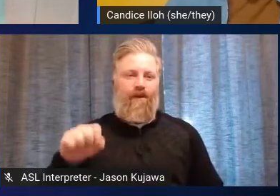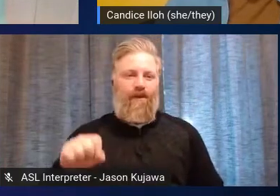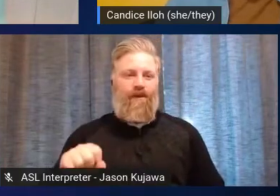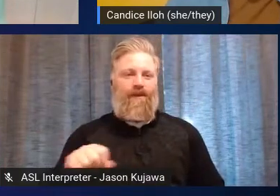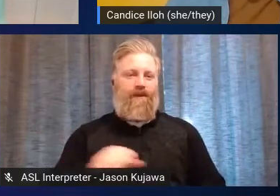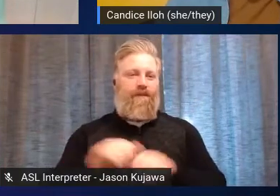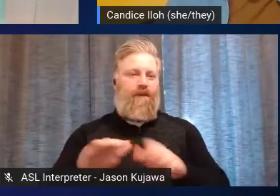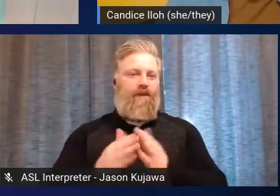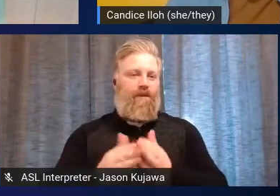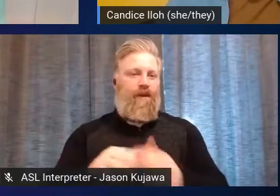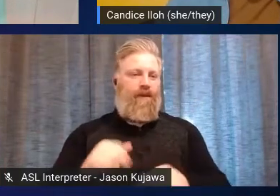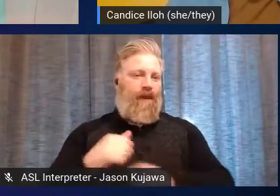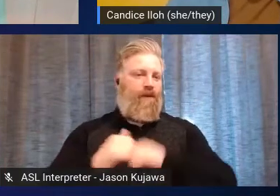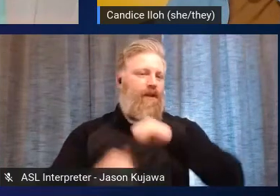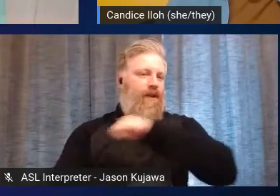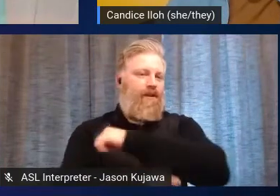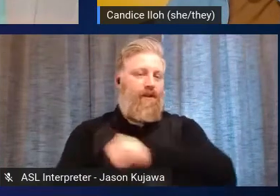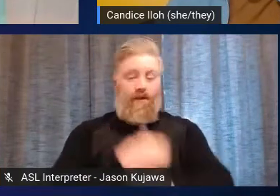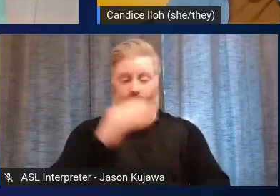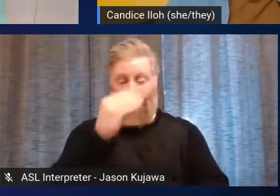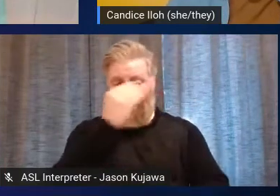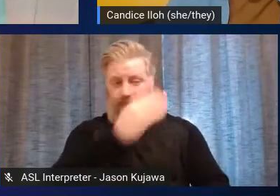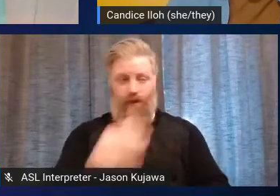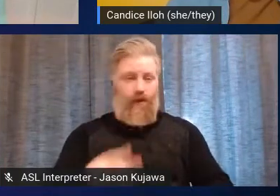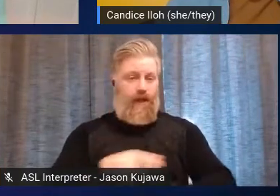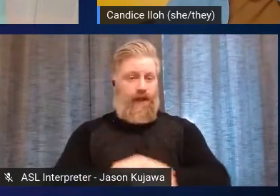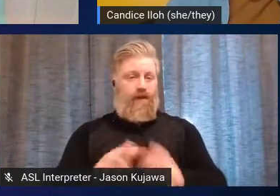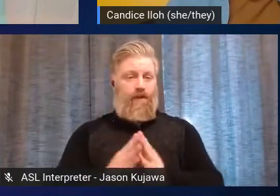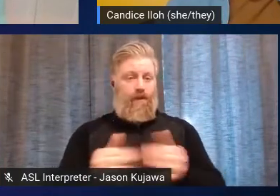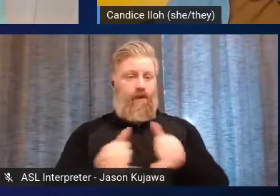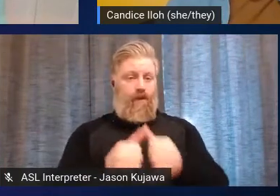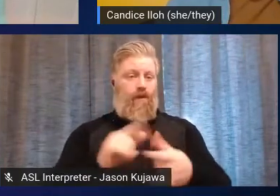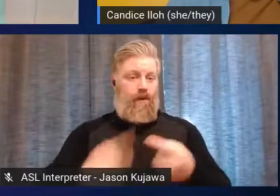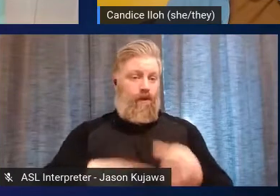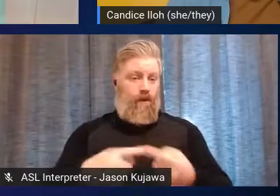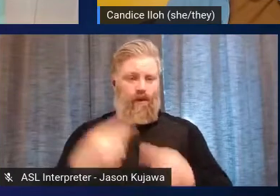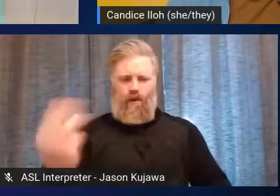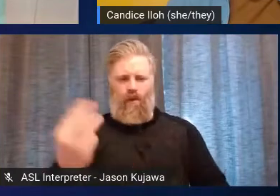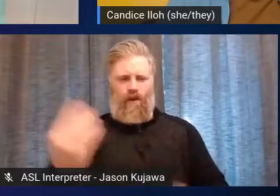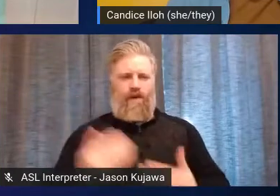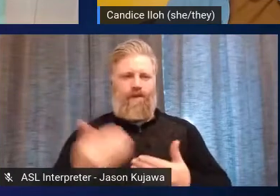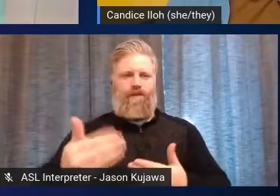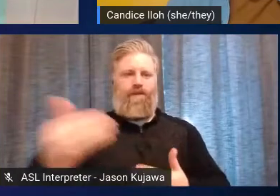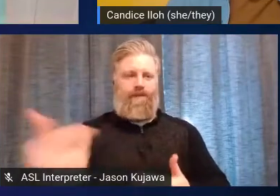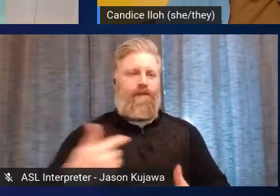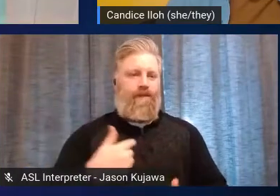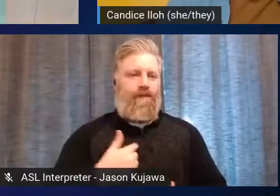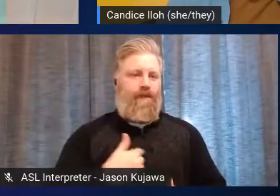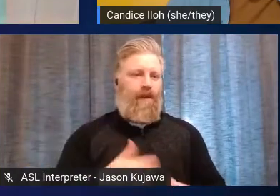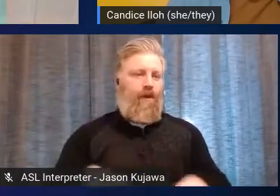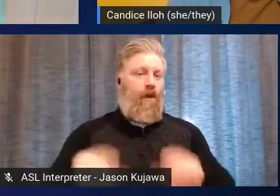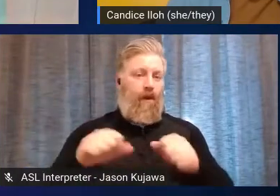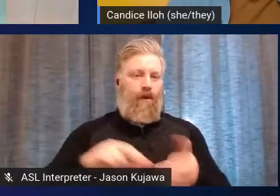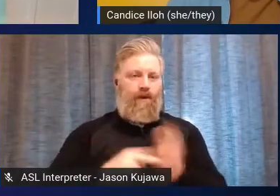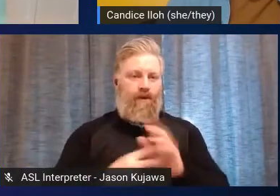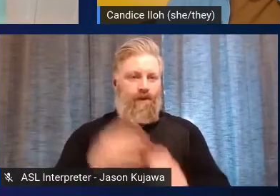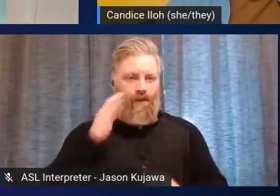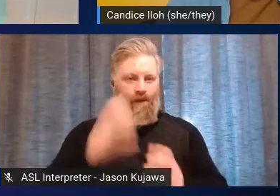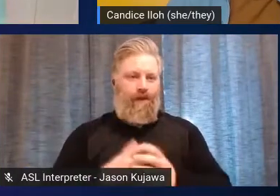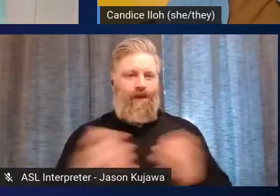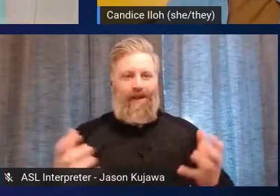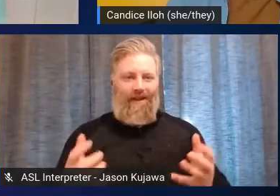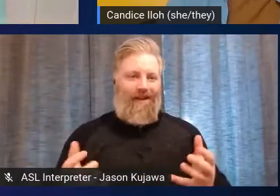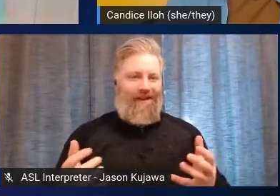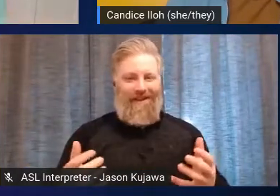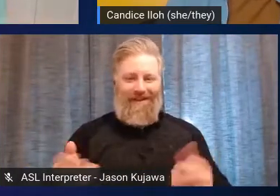that this year, the National Book Awards, it's on Wednesday, a couple days. I'm your host, which means it's probably going to be a lot of cutting up at